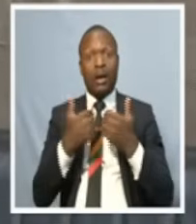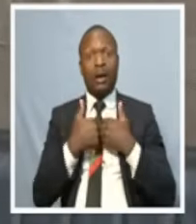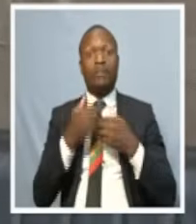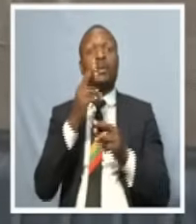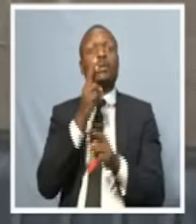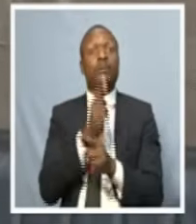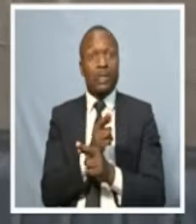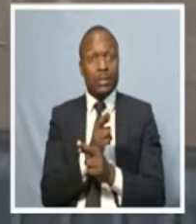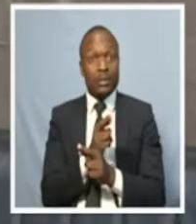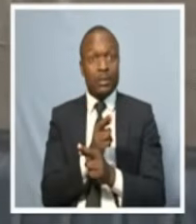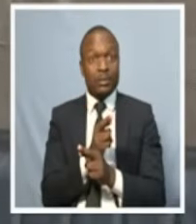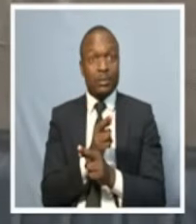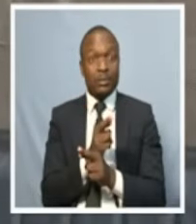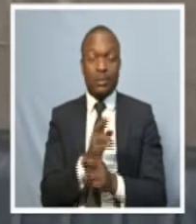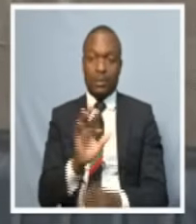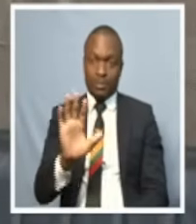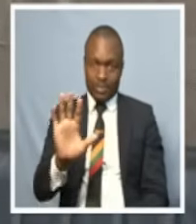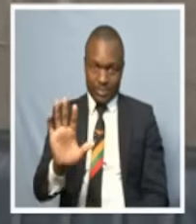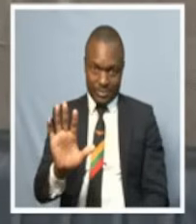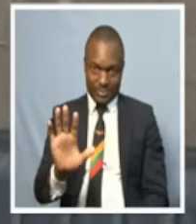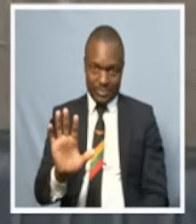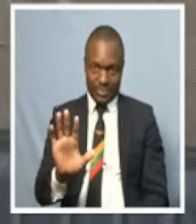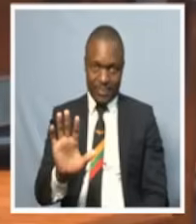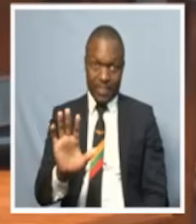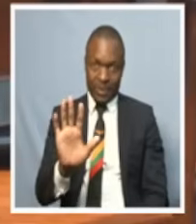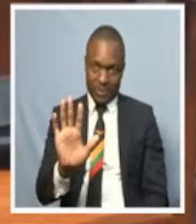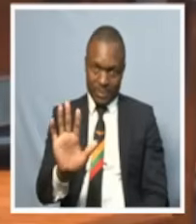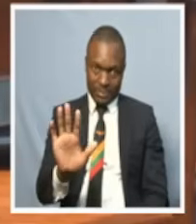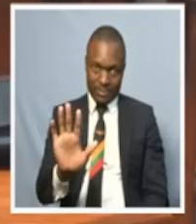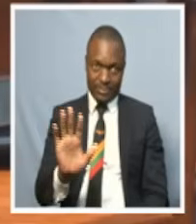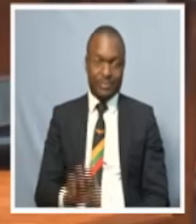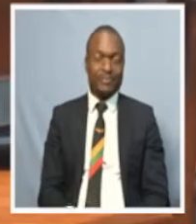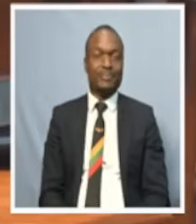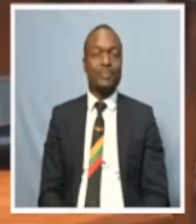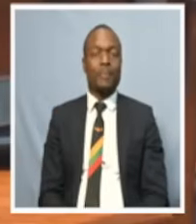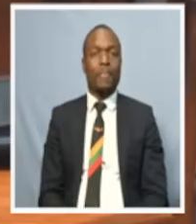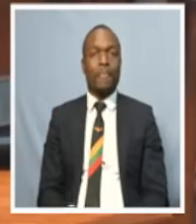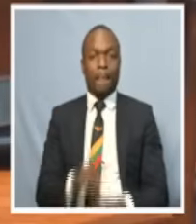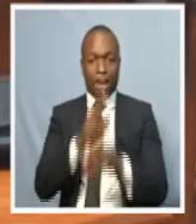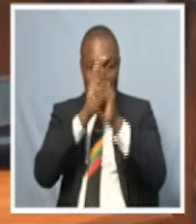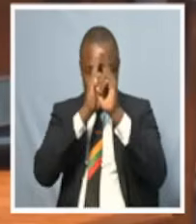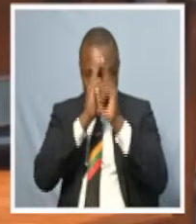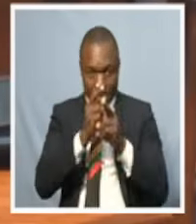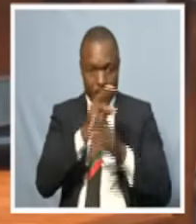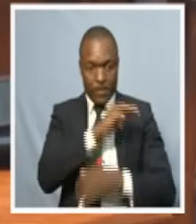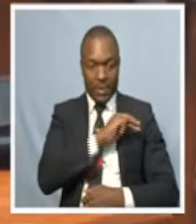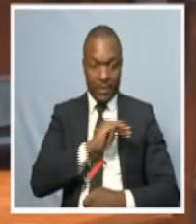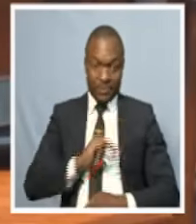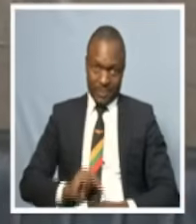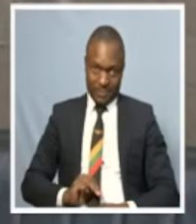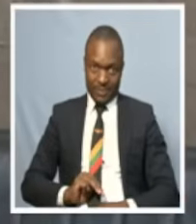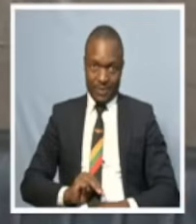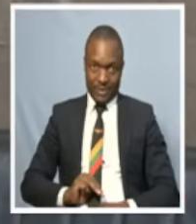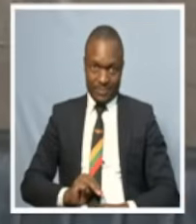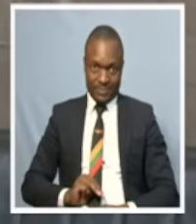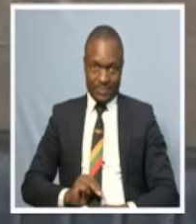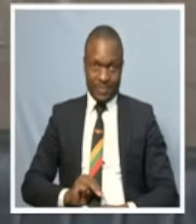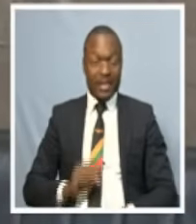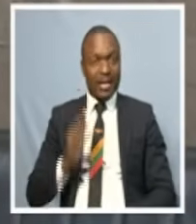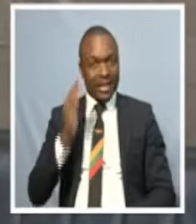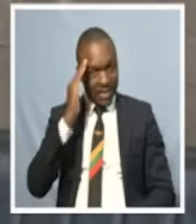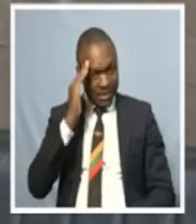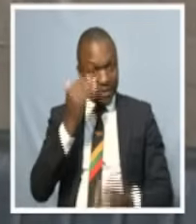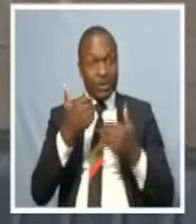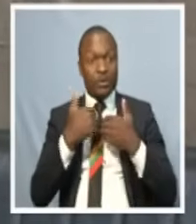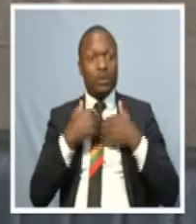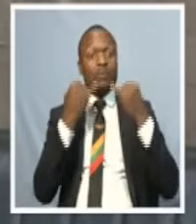right to make the record clear. Order. The Honorable Member for Shiwangandu, I know you've